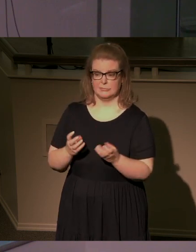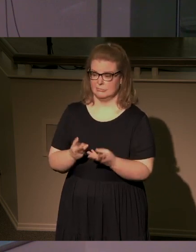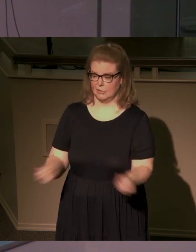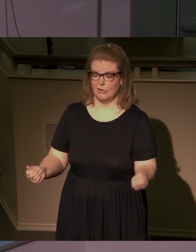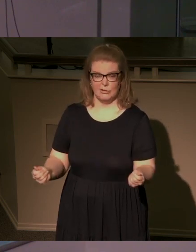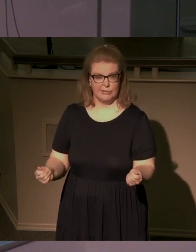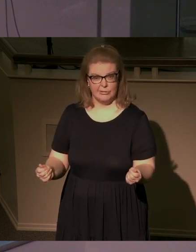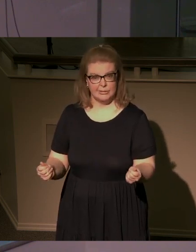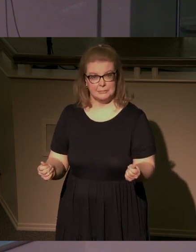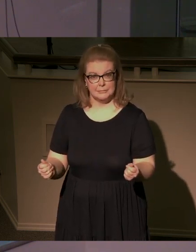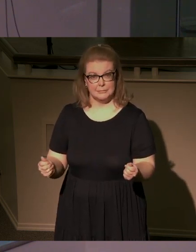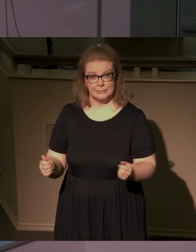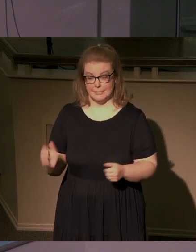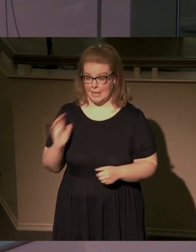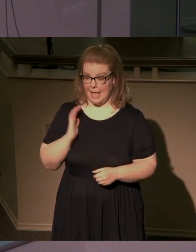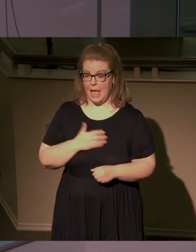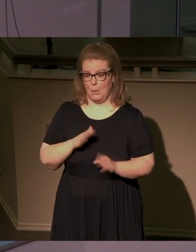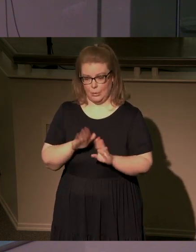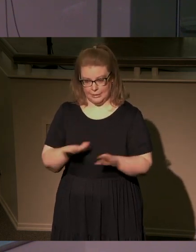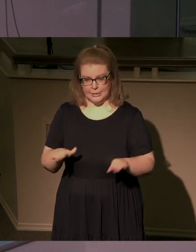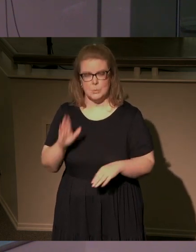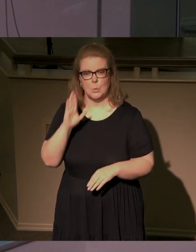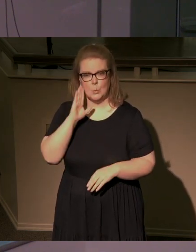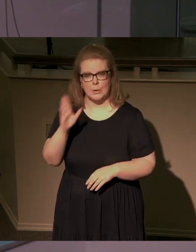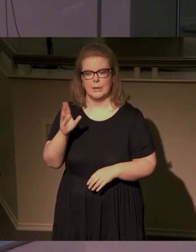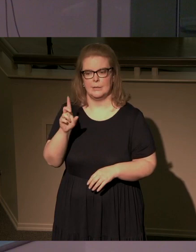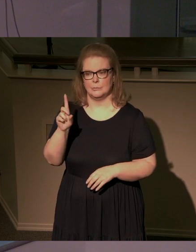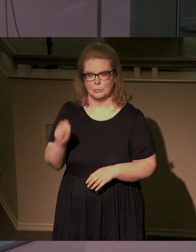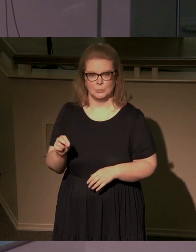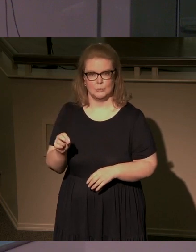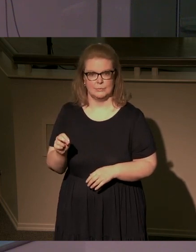our kids will do